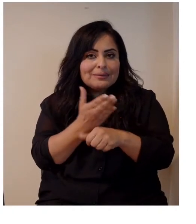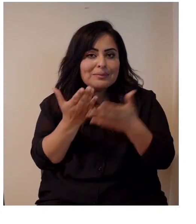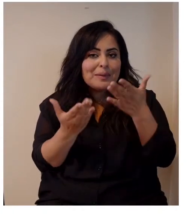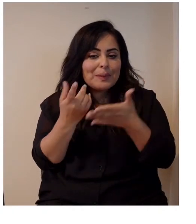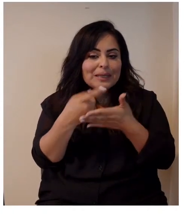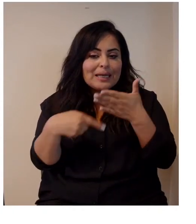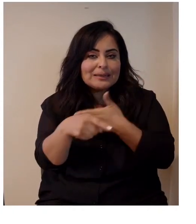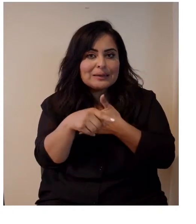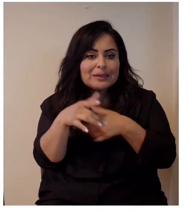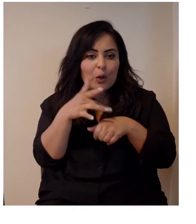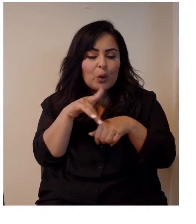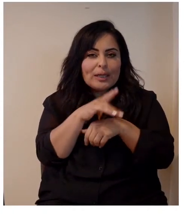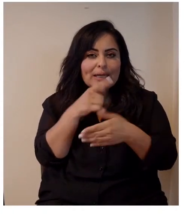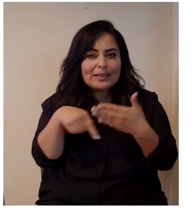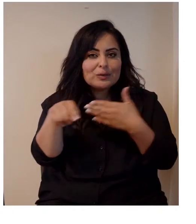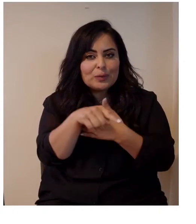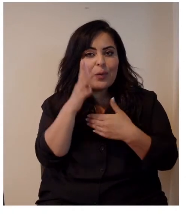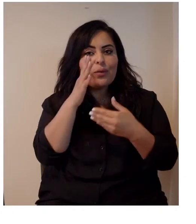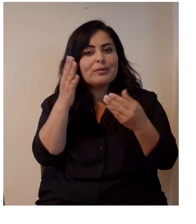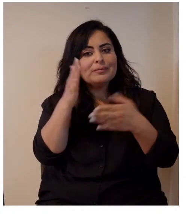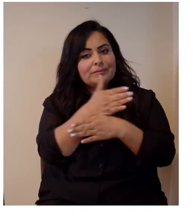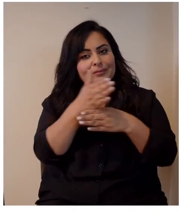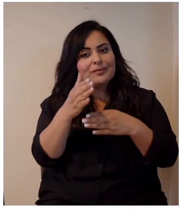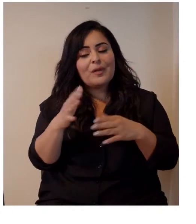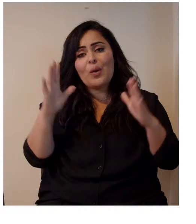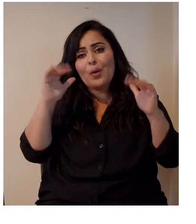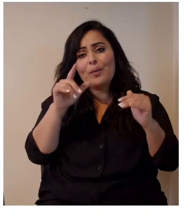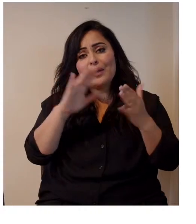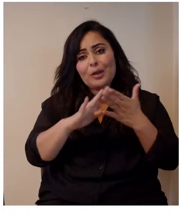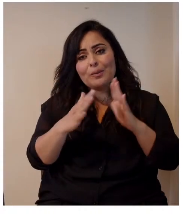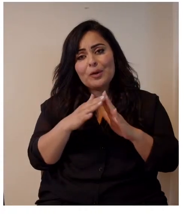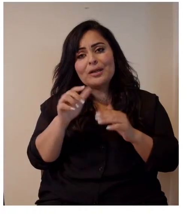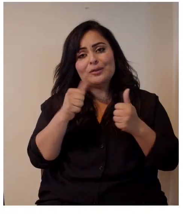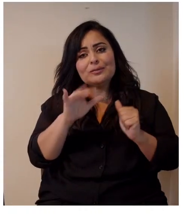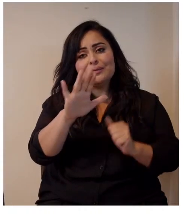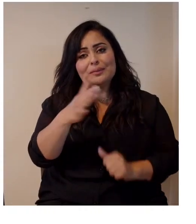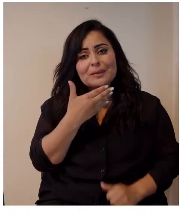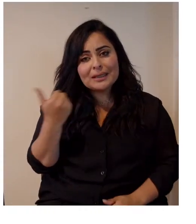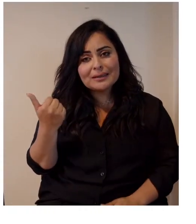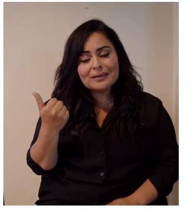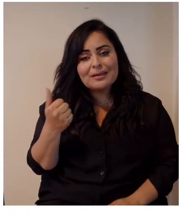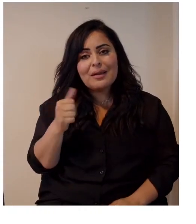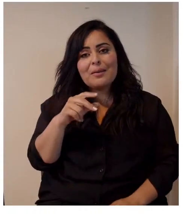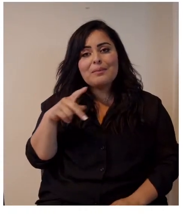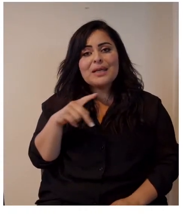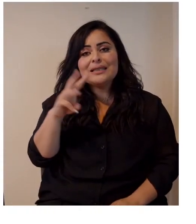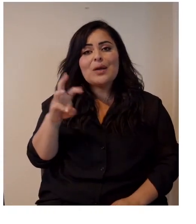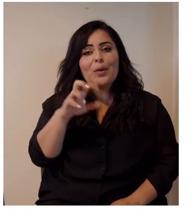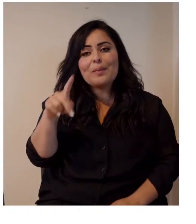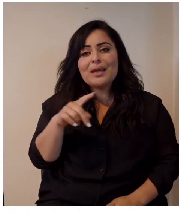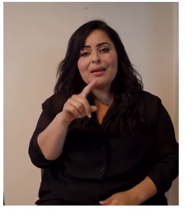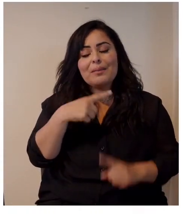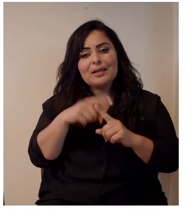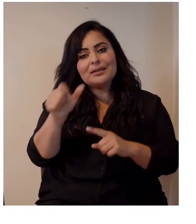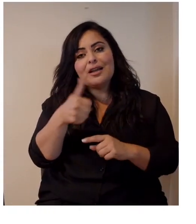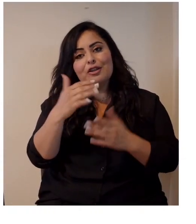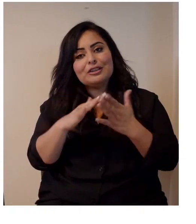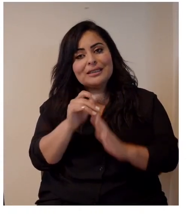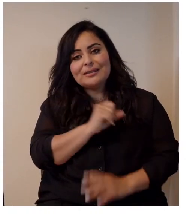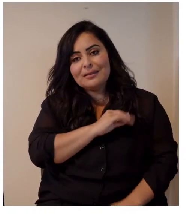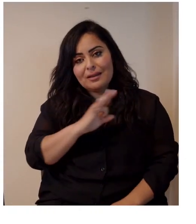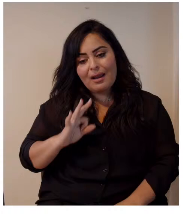next week, and we hope that the community is doing the best that it can. PWP and the rest of the city staff